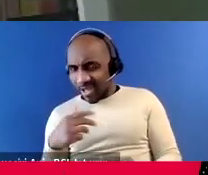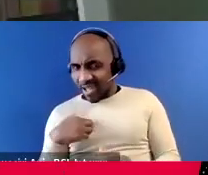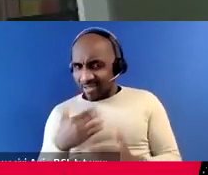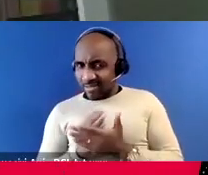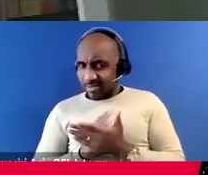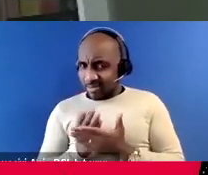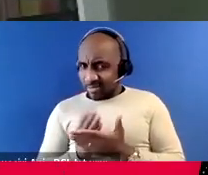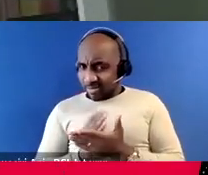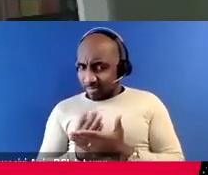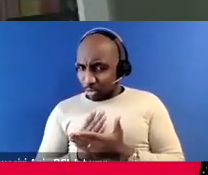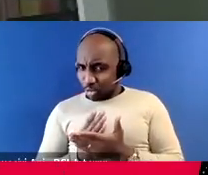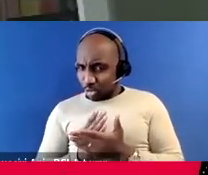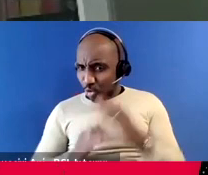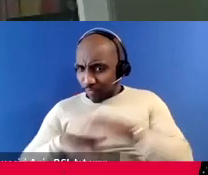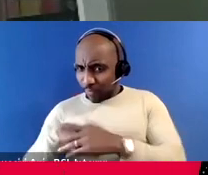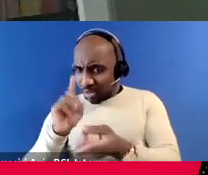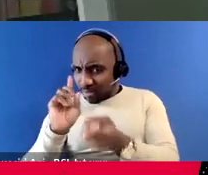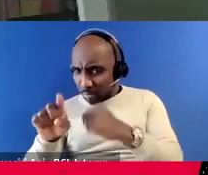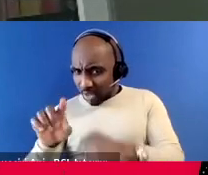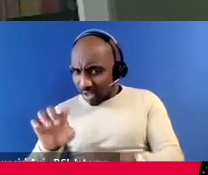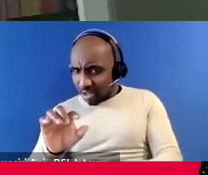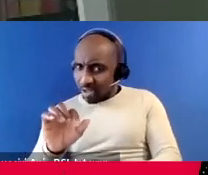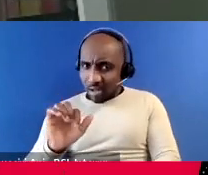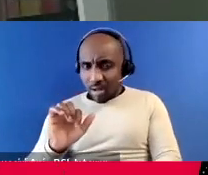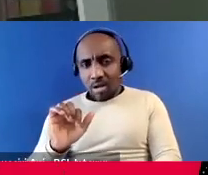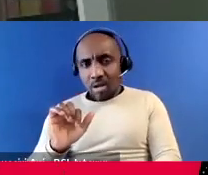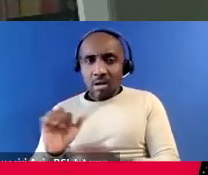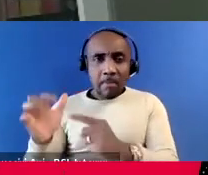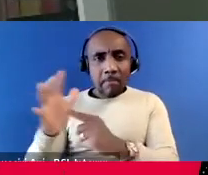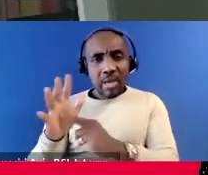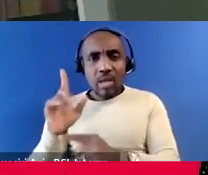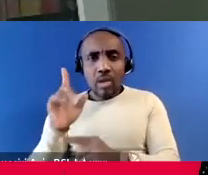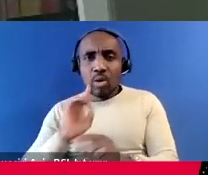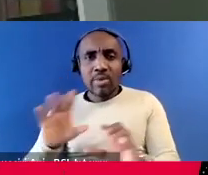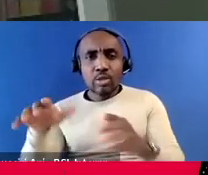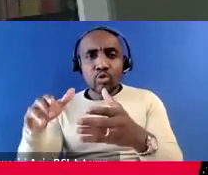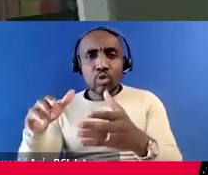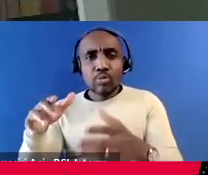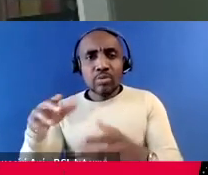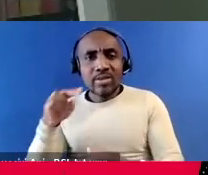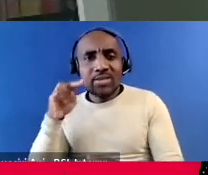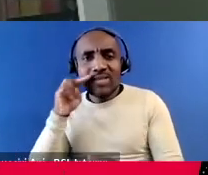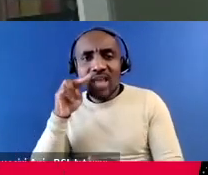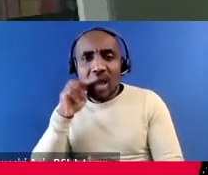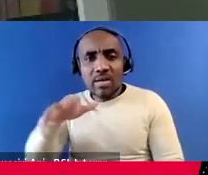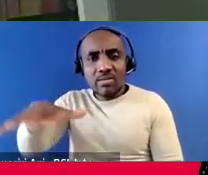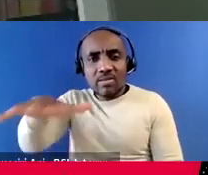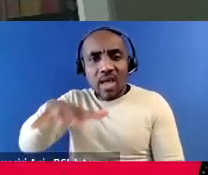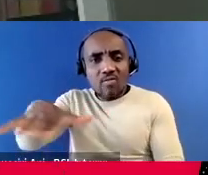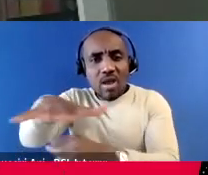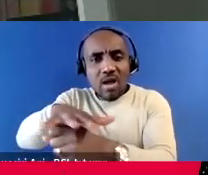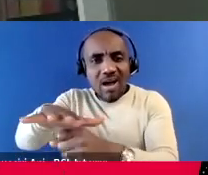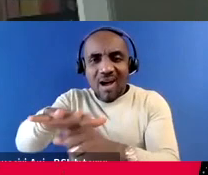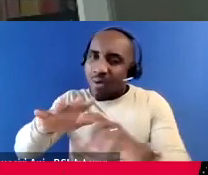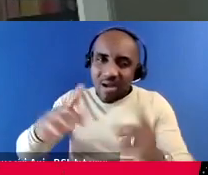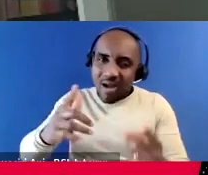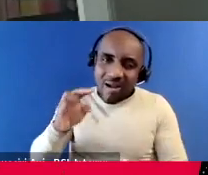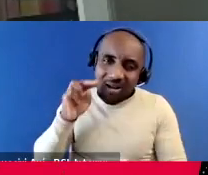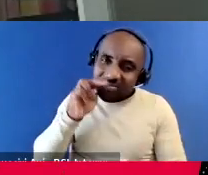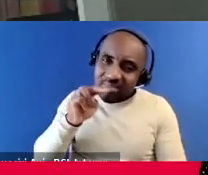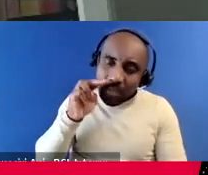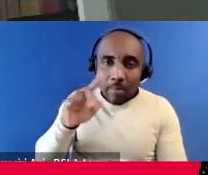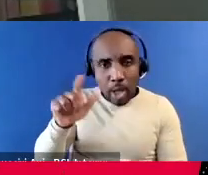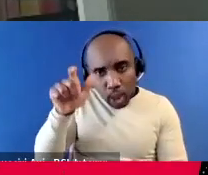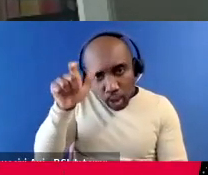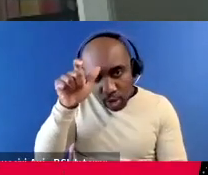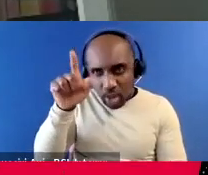Turkey there are numerous, or you know, there's Morchata, there's EMEP. Most of the political parties have